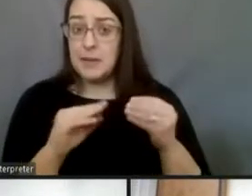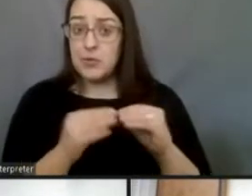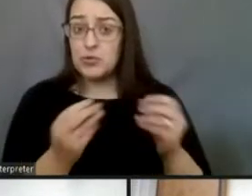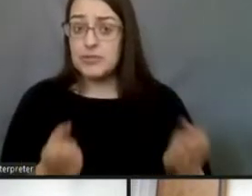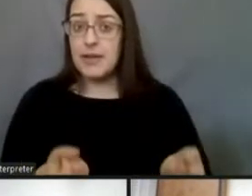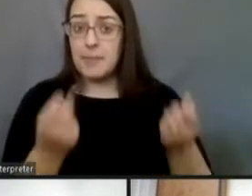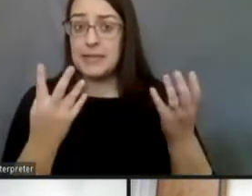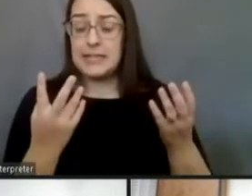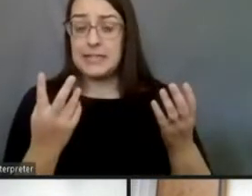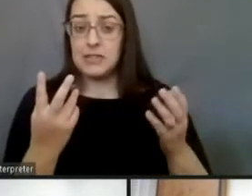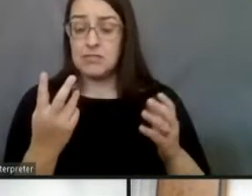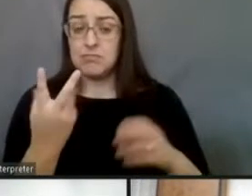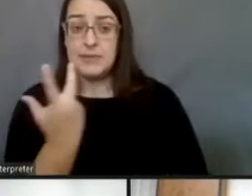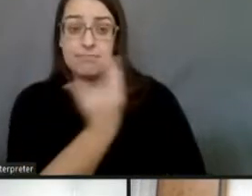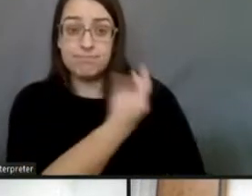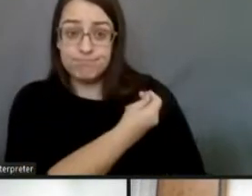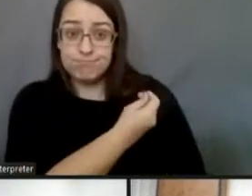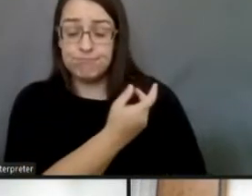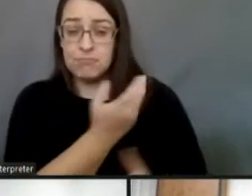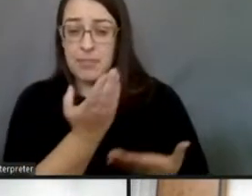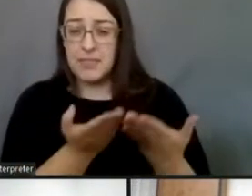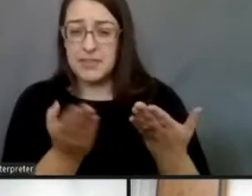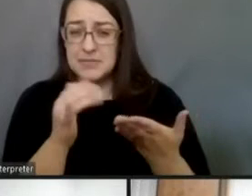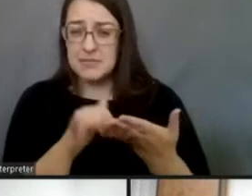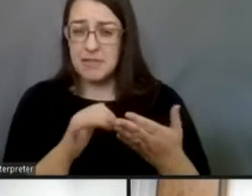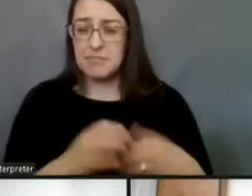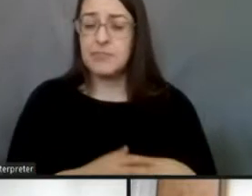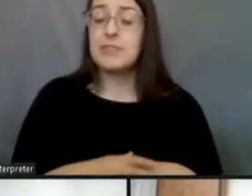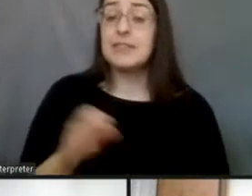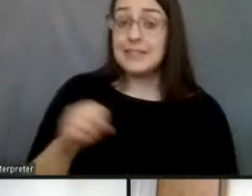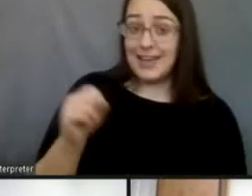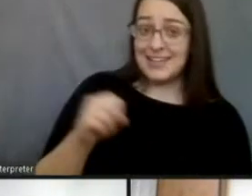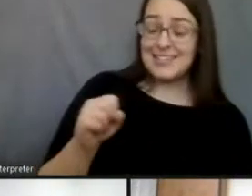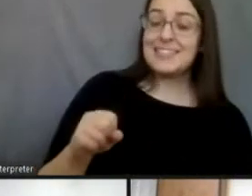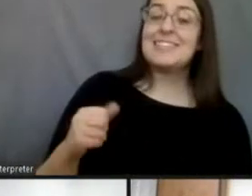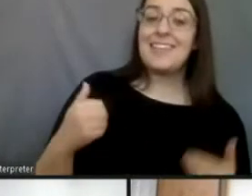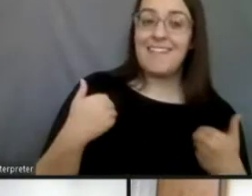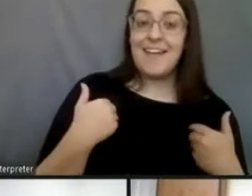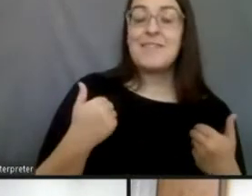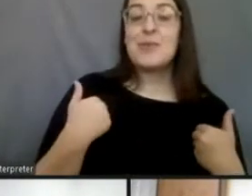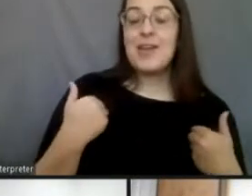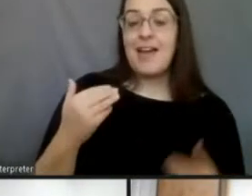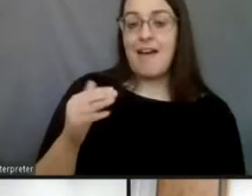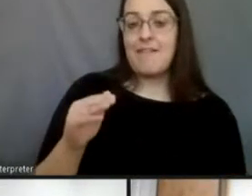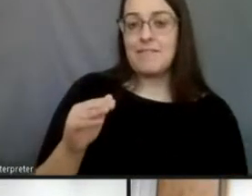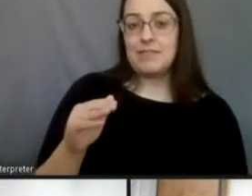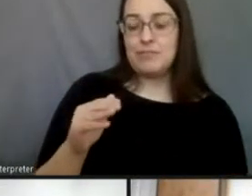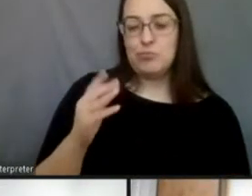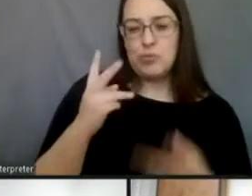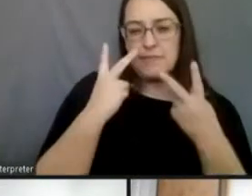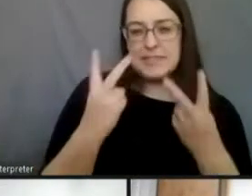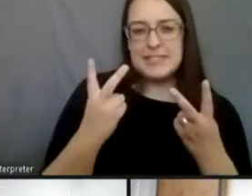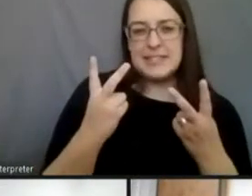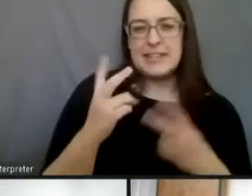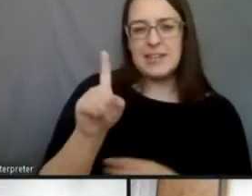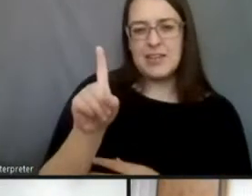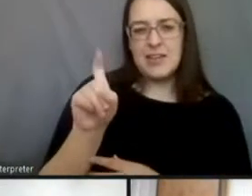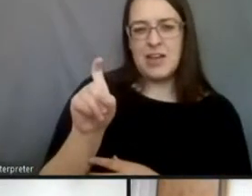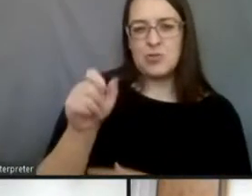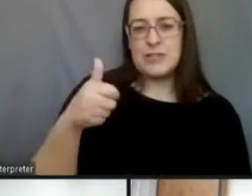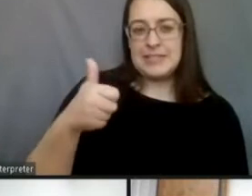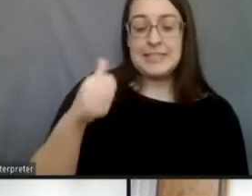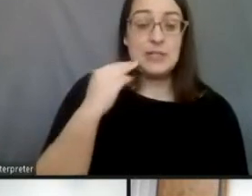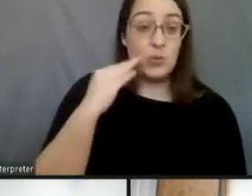many people have been vaccinated and stuff like that? Yes, I do. So we visited